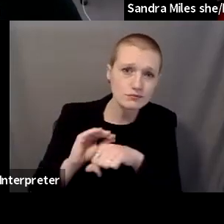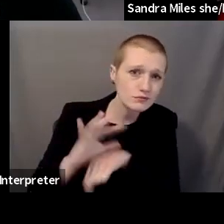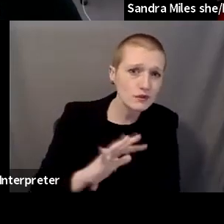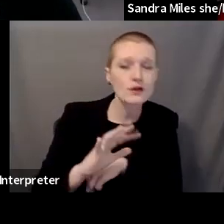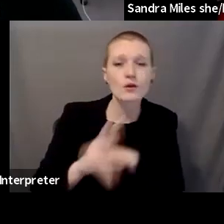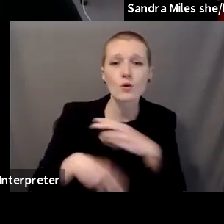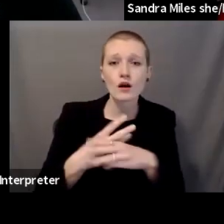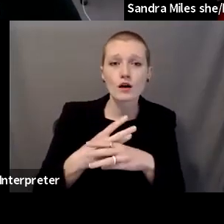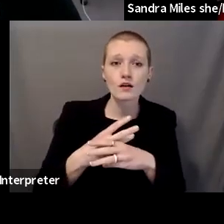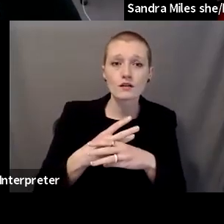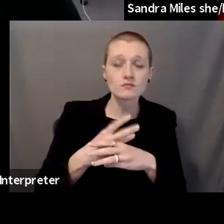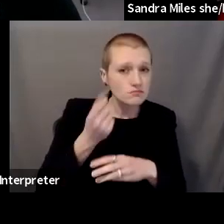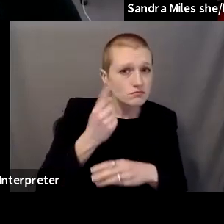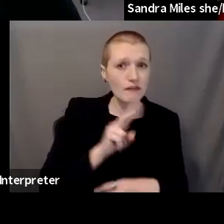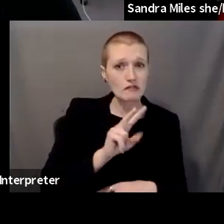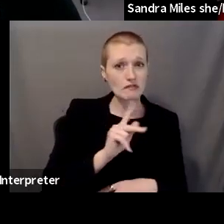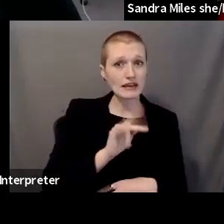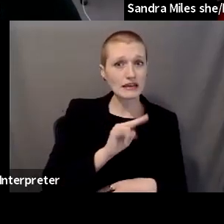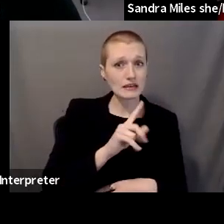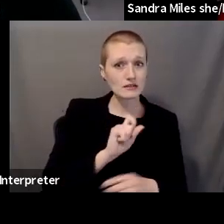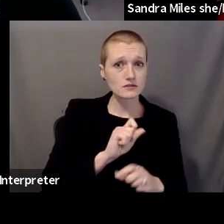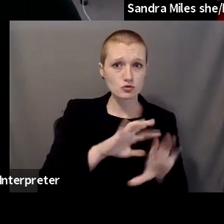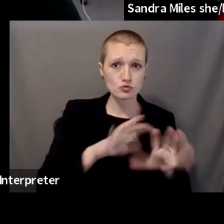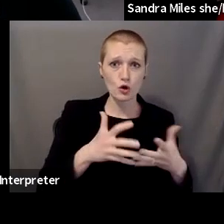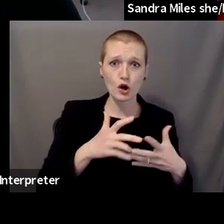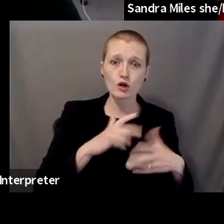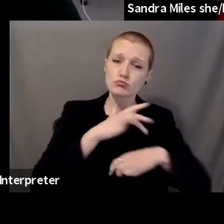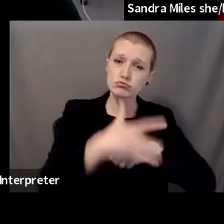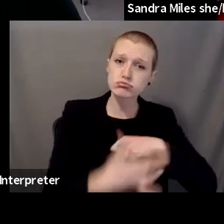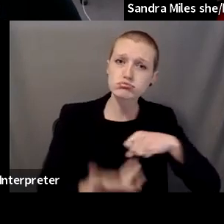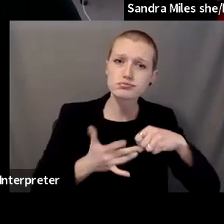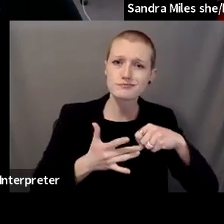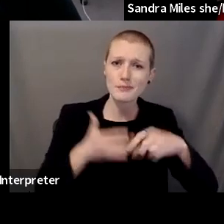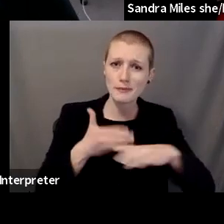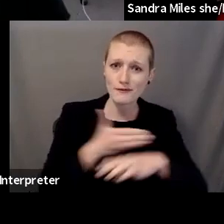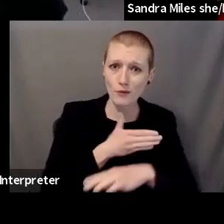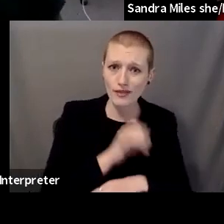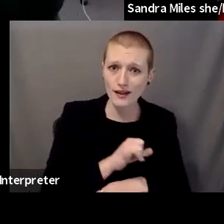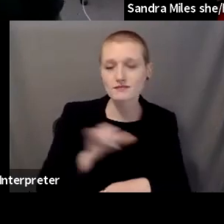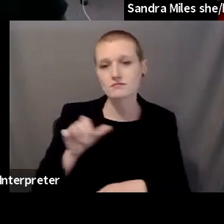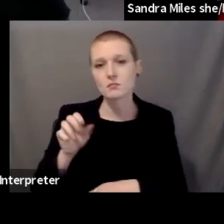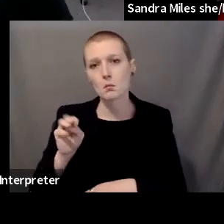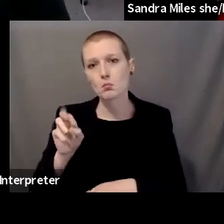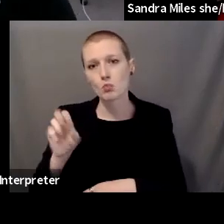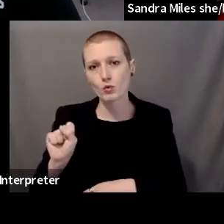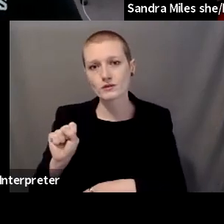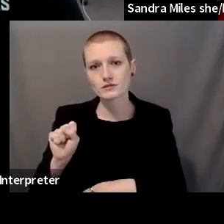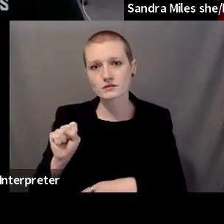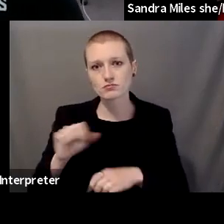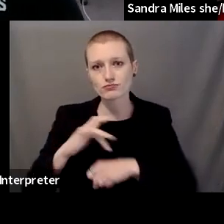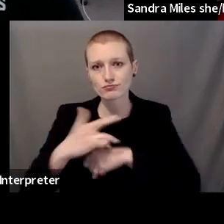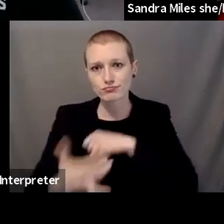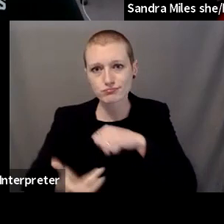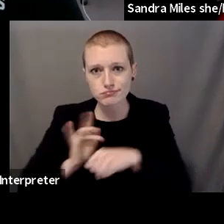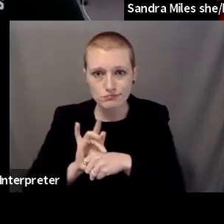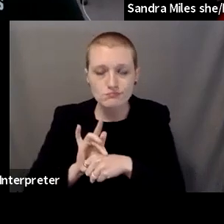around the world. Okay, so, you know, I just, you know, people, if they don't understand it, then, you know, it's